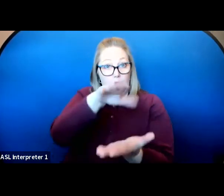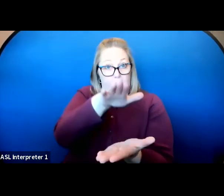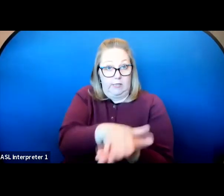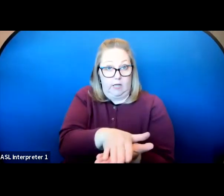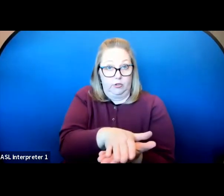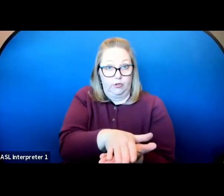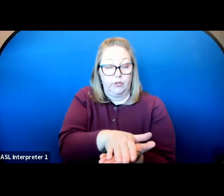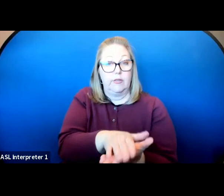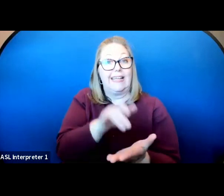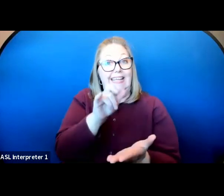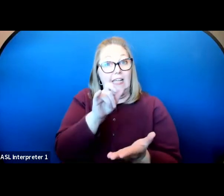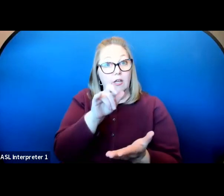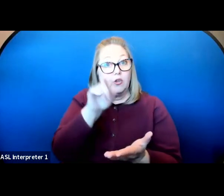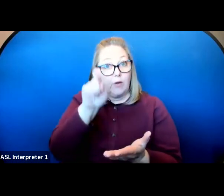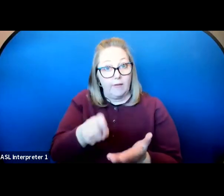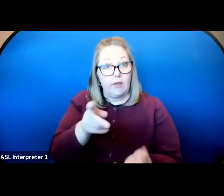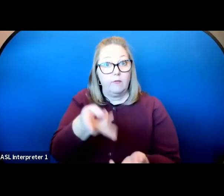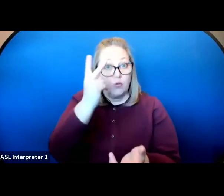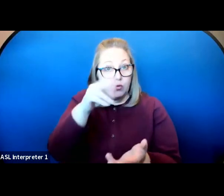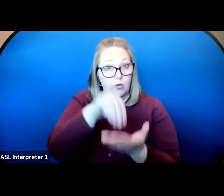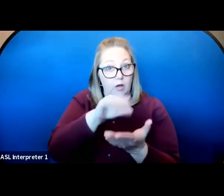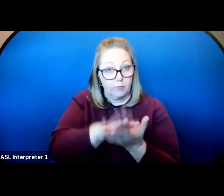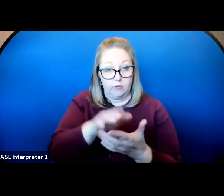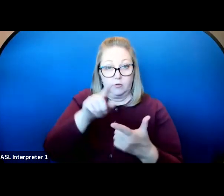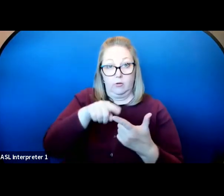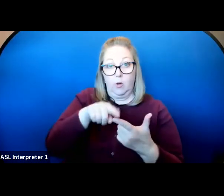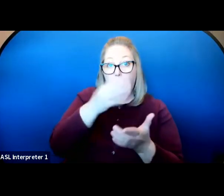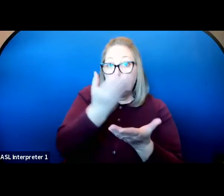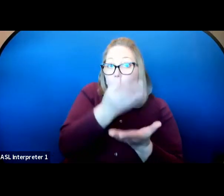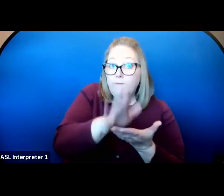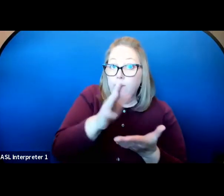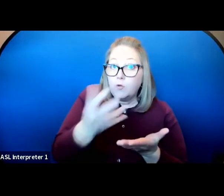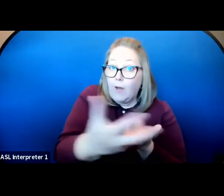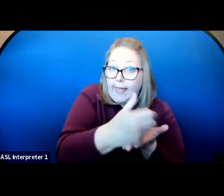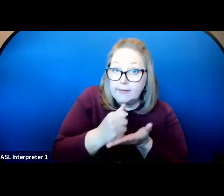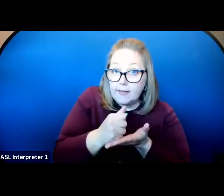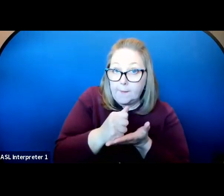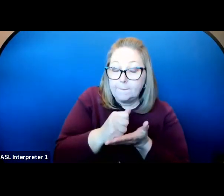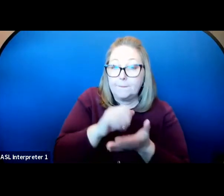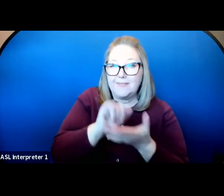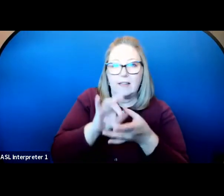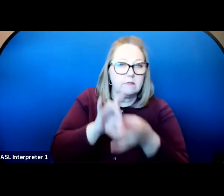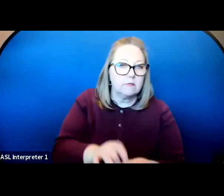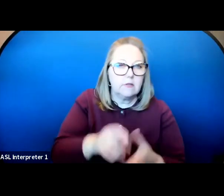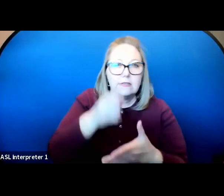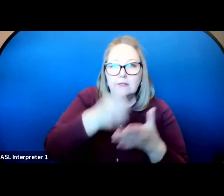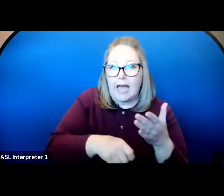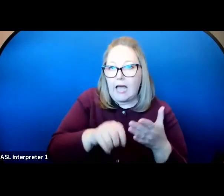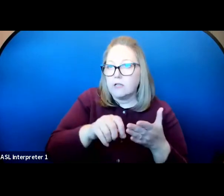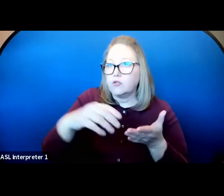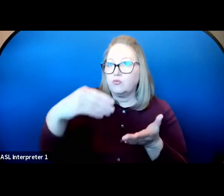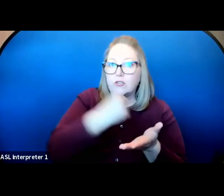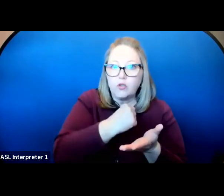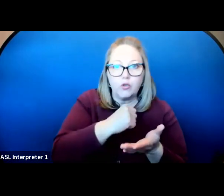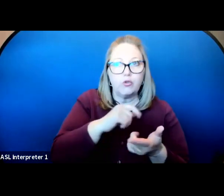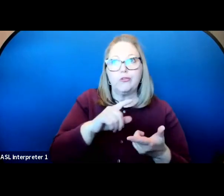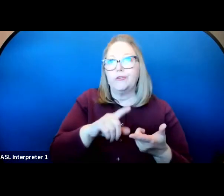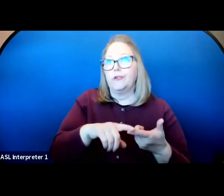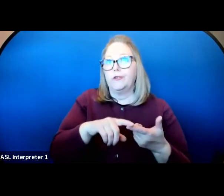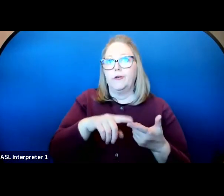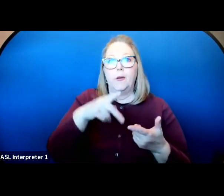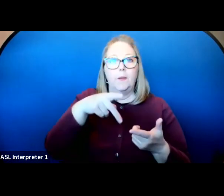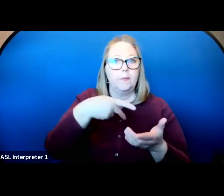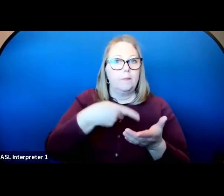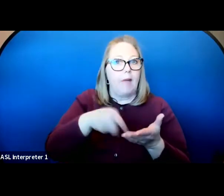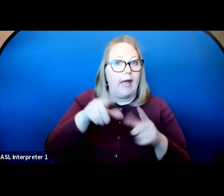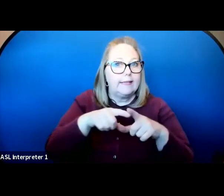listening. So you have to do two main pieces. One is proof of income, which will be tied to your tax returns, pay stubs, unemployment insurance